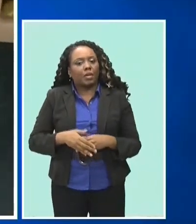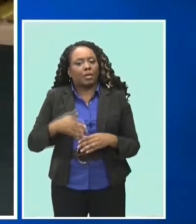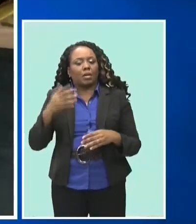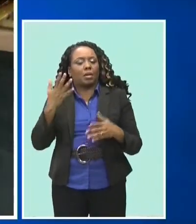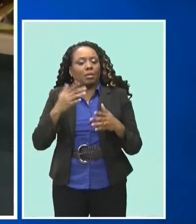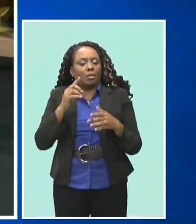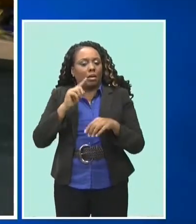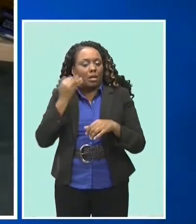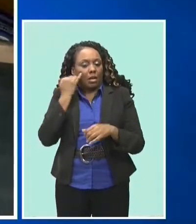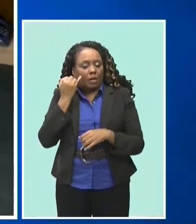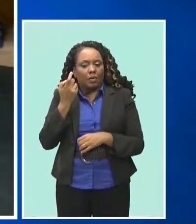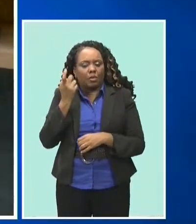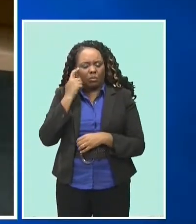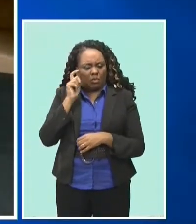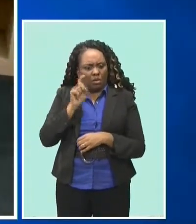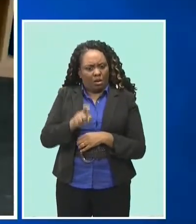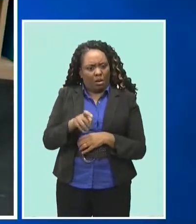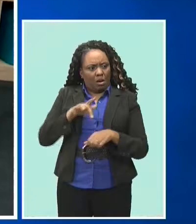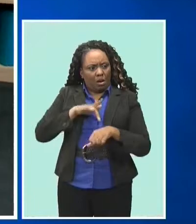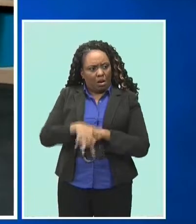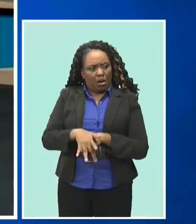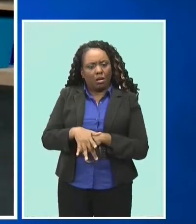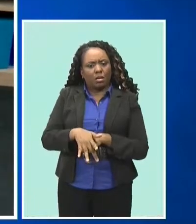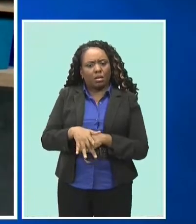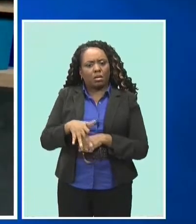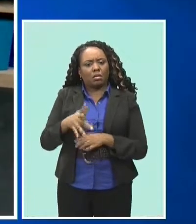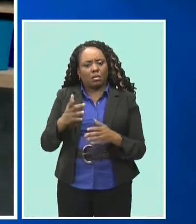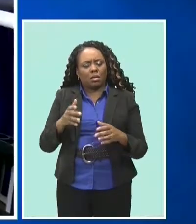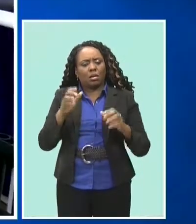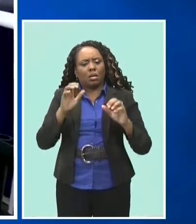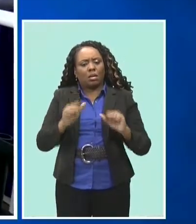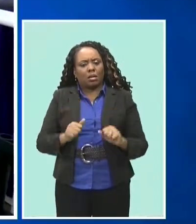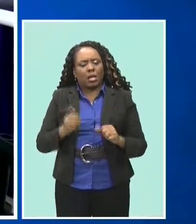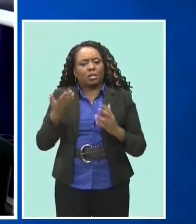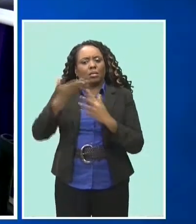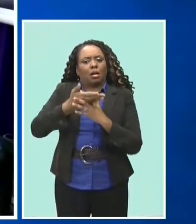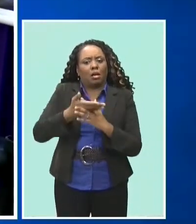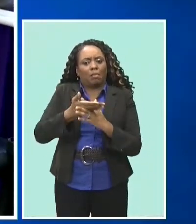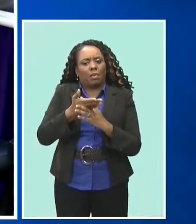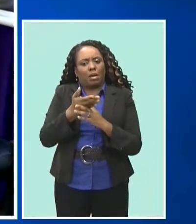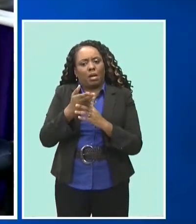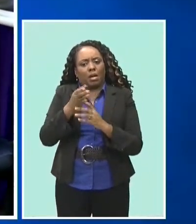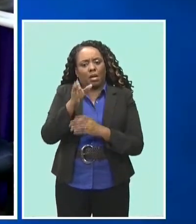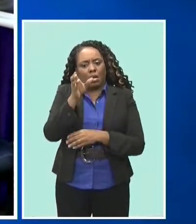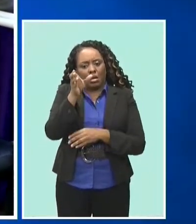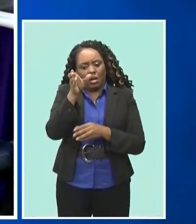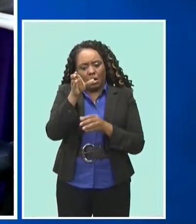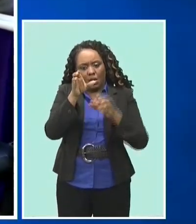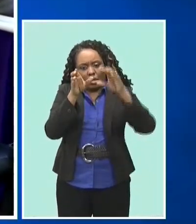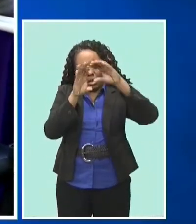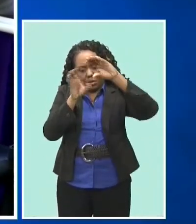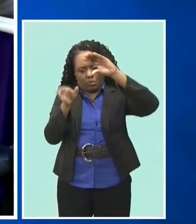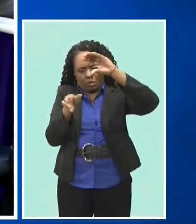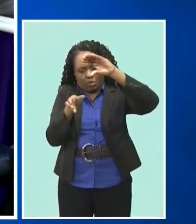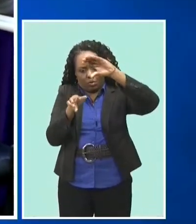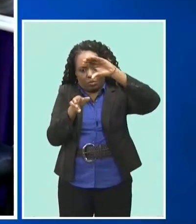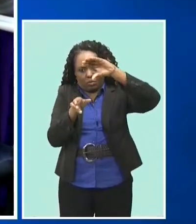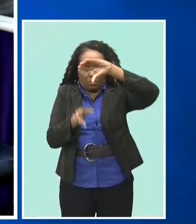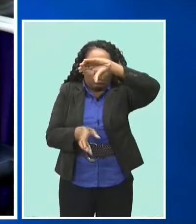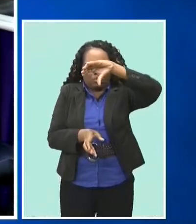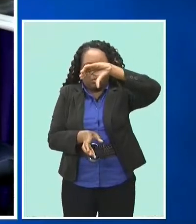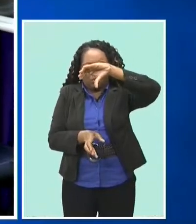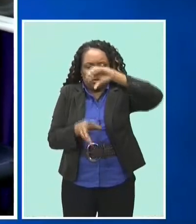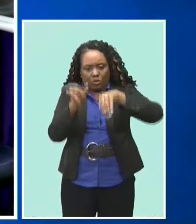is critical. My patients who have caught it early were able to stop the progression altogether by doing the exercise